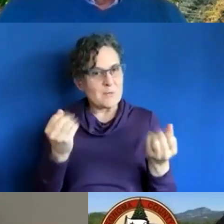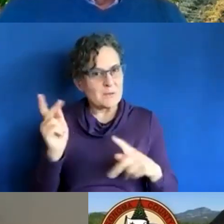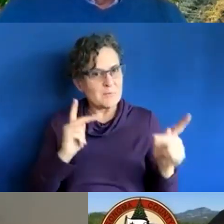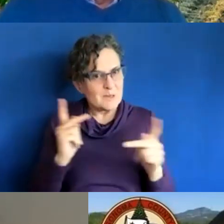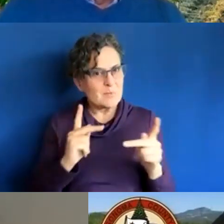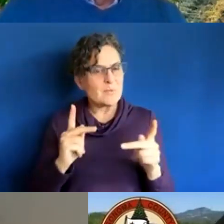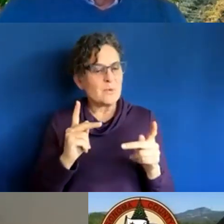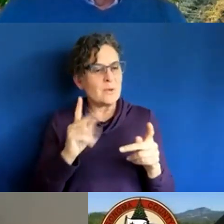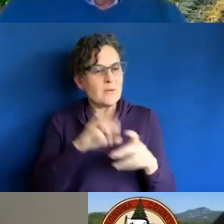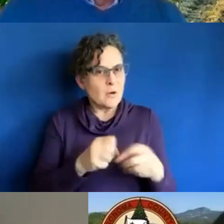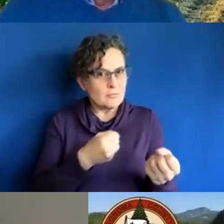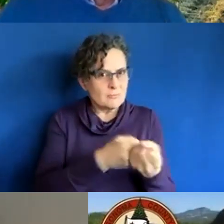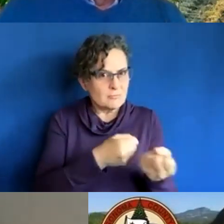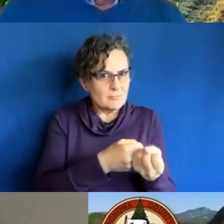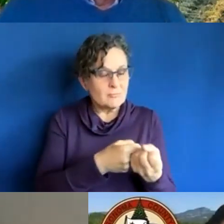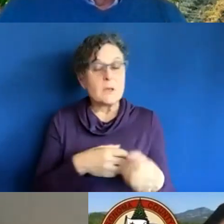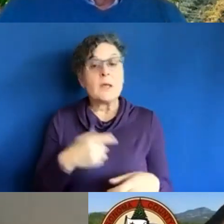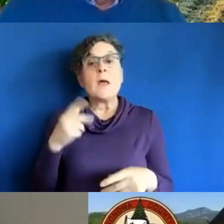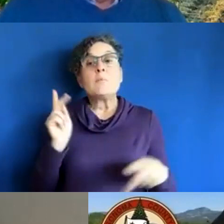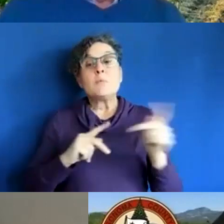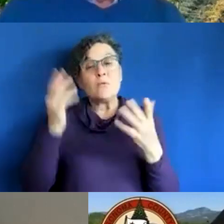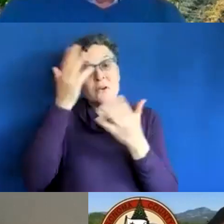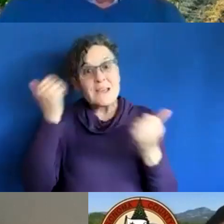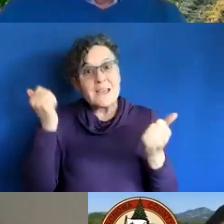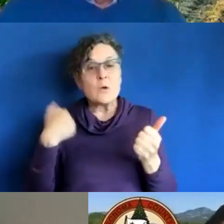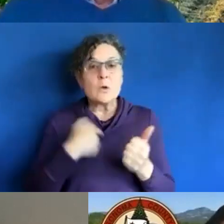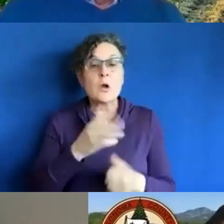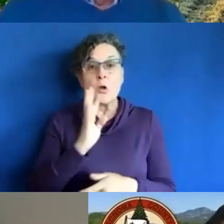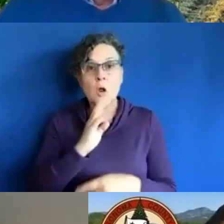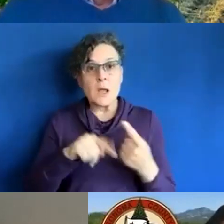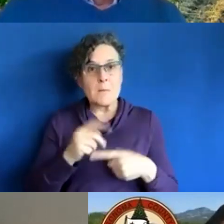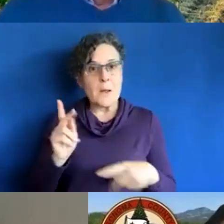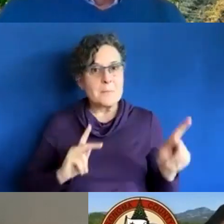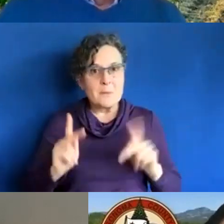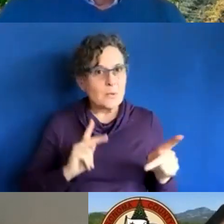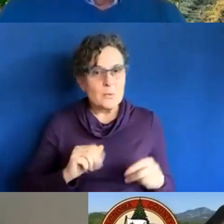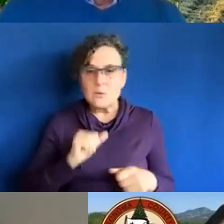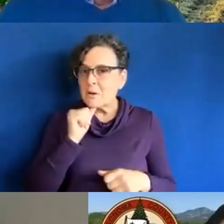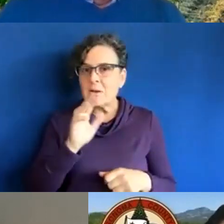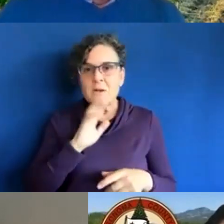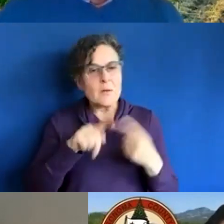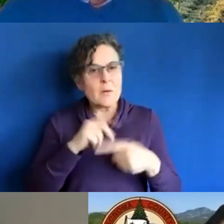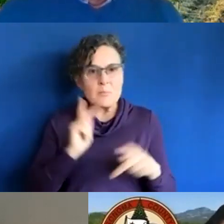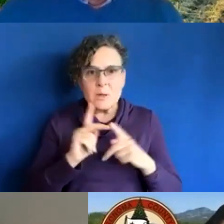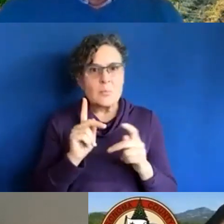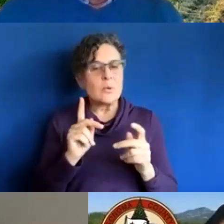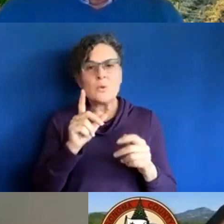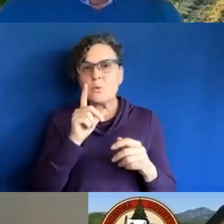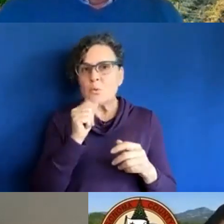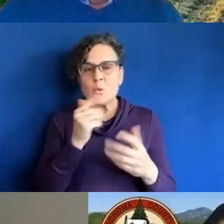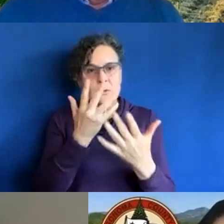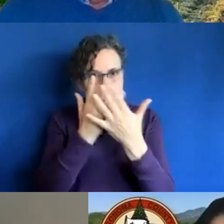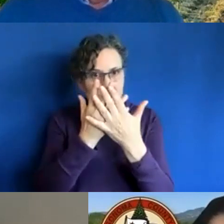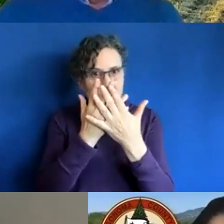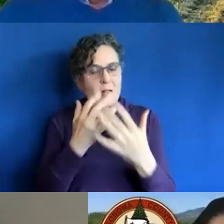also gets lost is that these are human beings. These are people. These are not criminals. These are